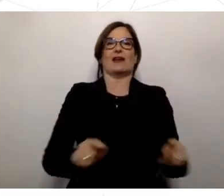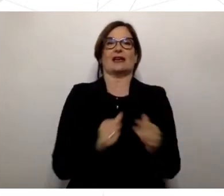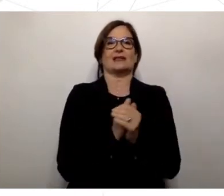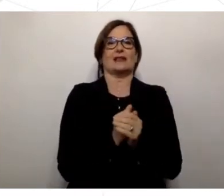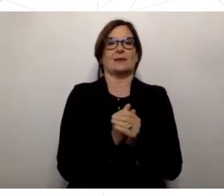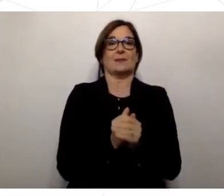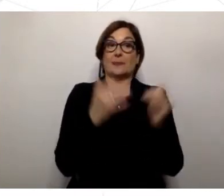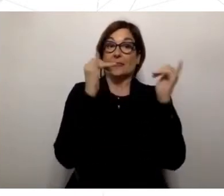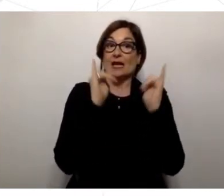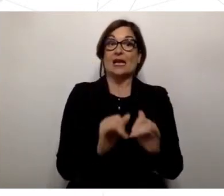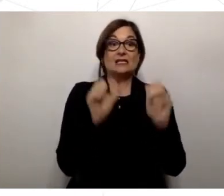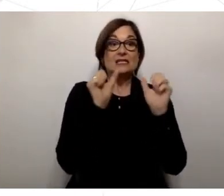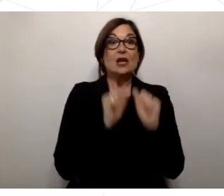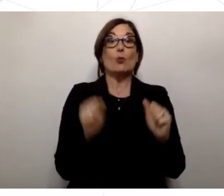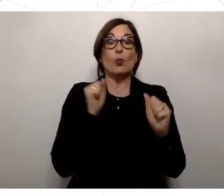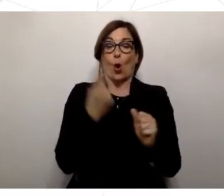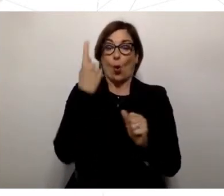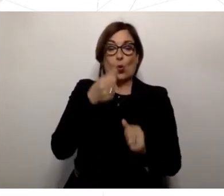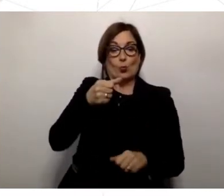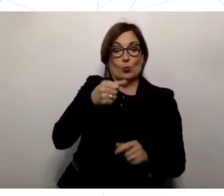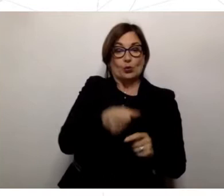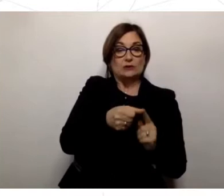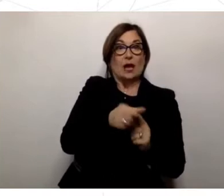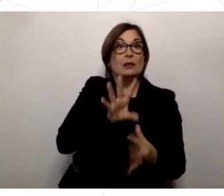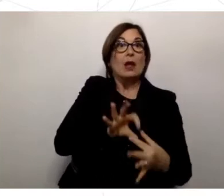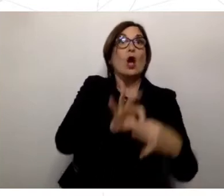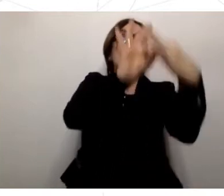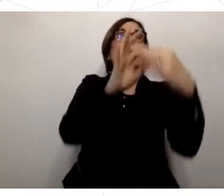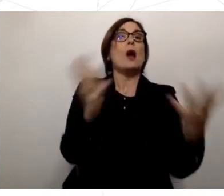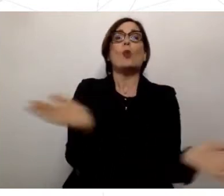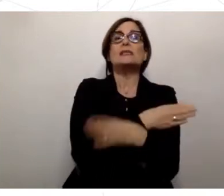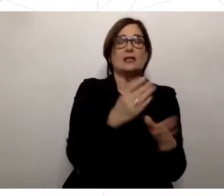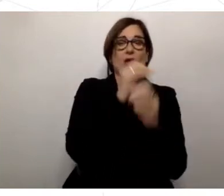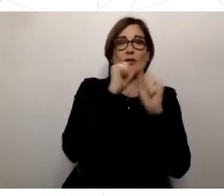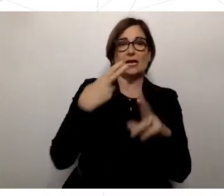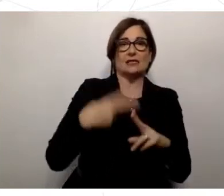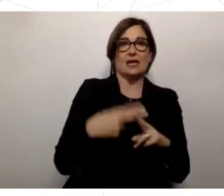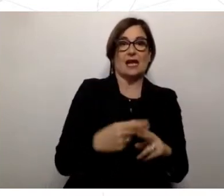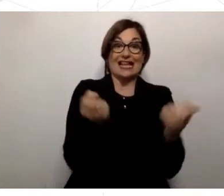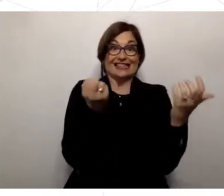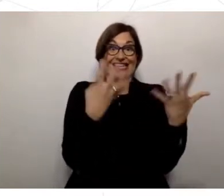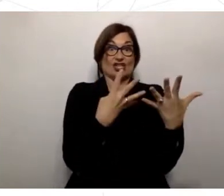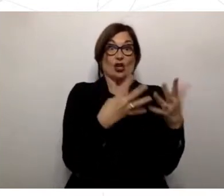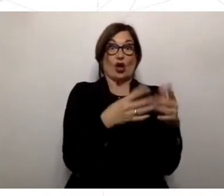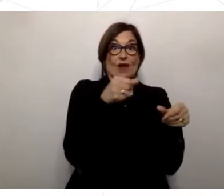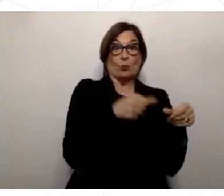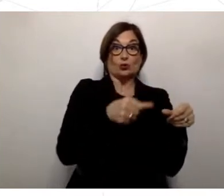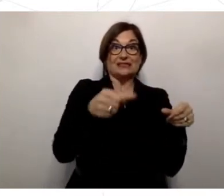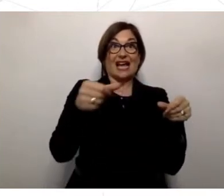Because yes, you can plug in a button for everything that you might need. That turns out to be 19